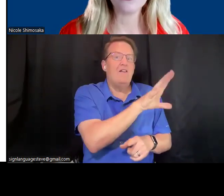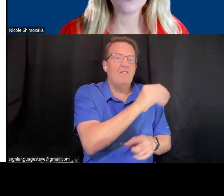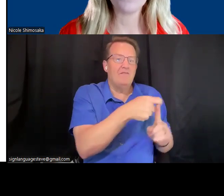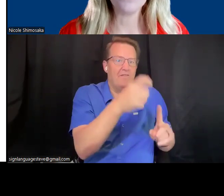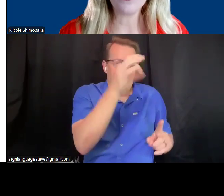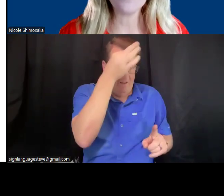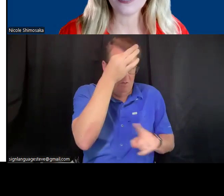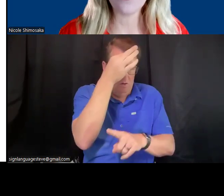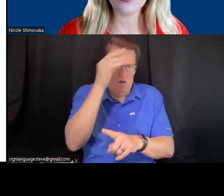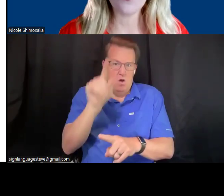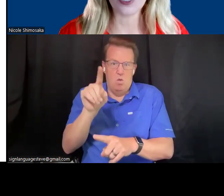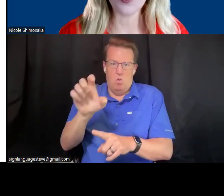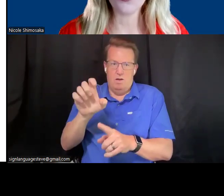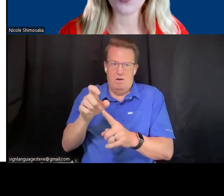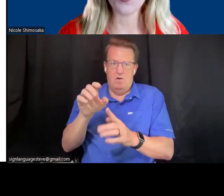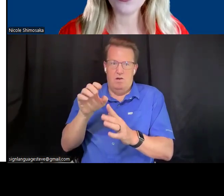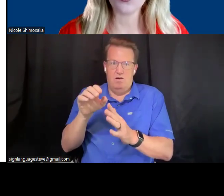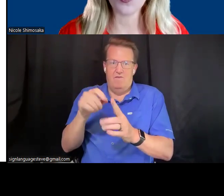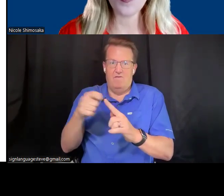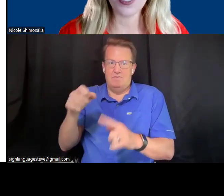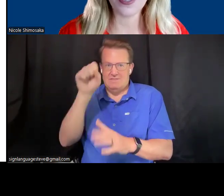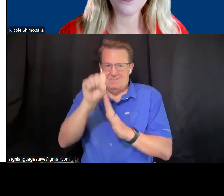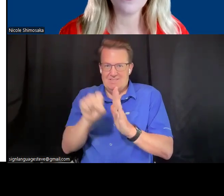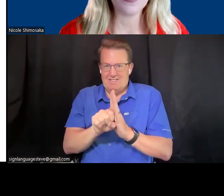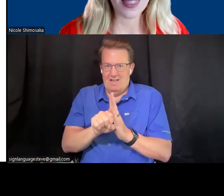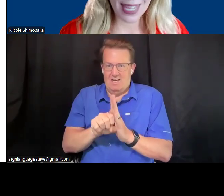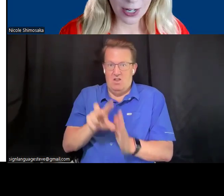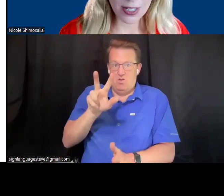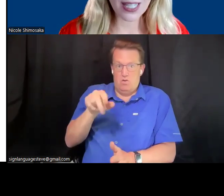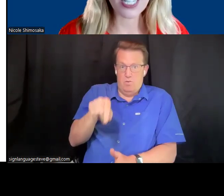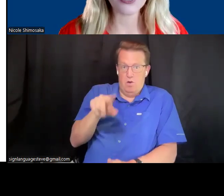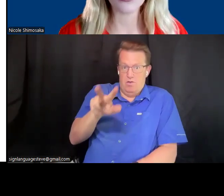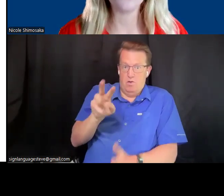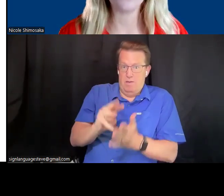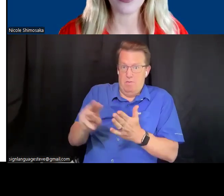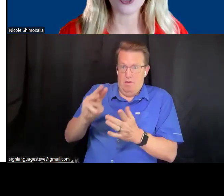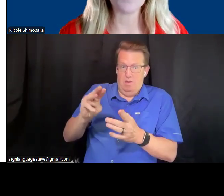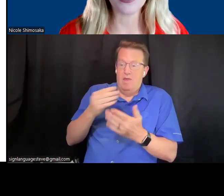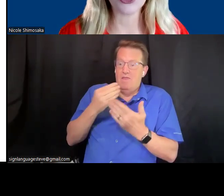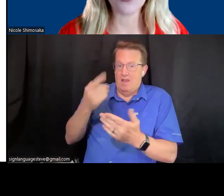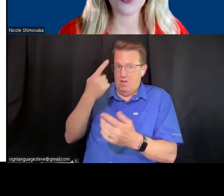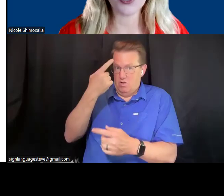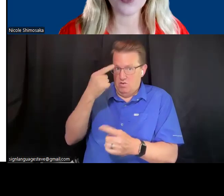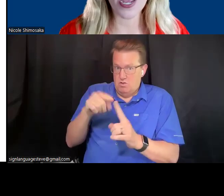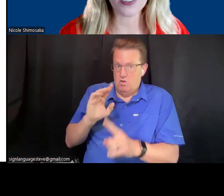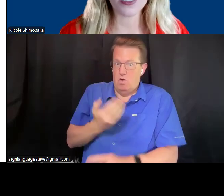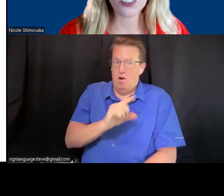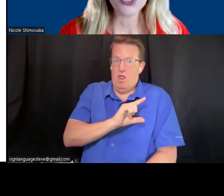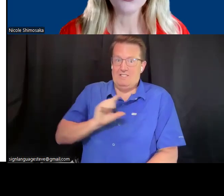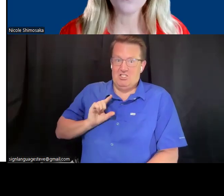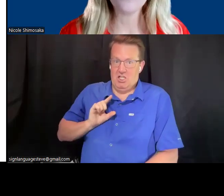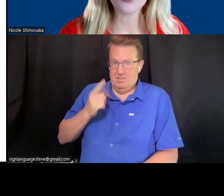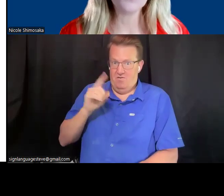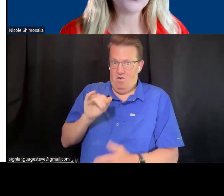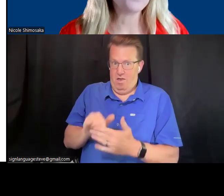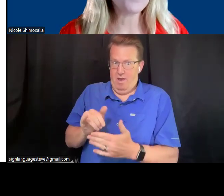finite number of state funds available, 3.3 million. Thank you to the legislature for that augmentation a few years back. So